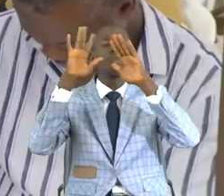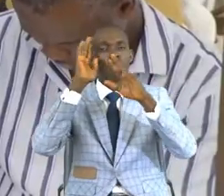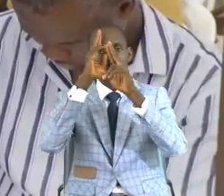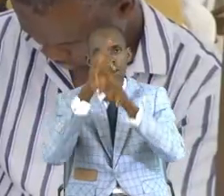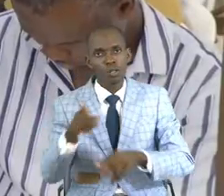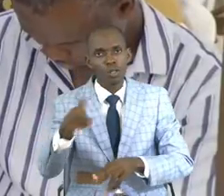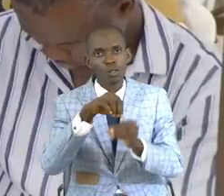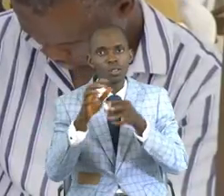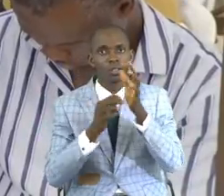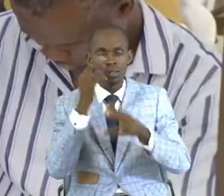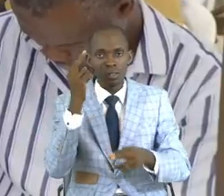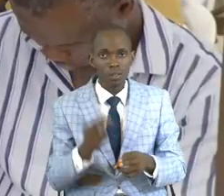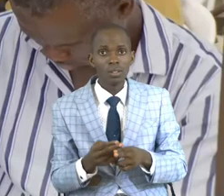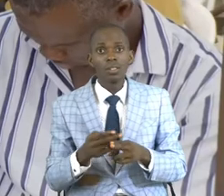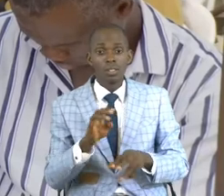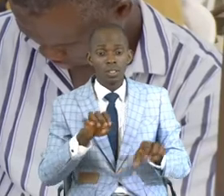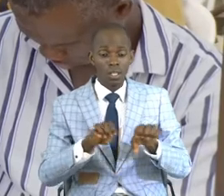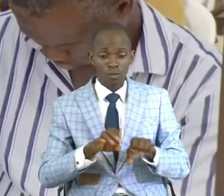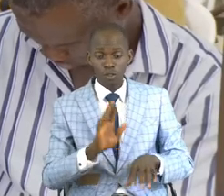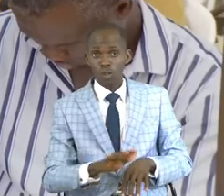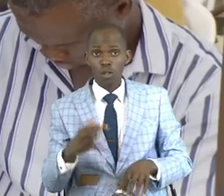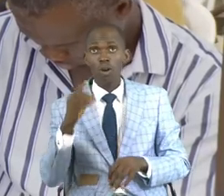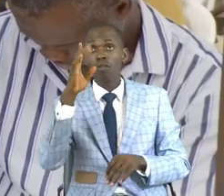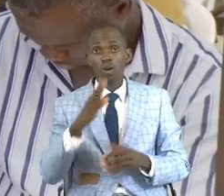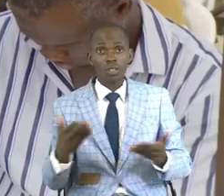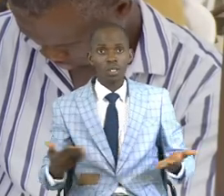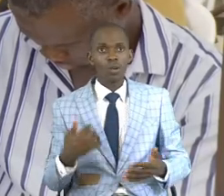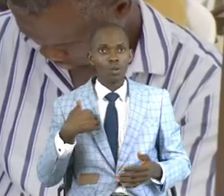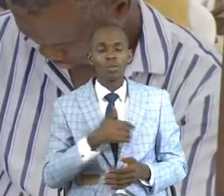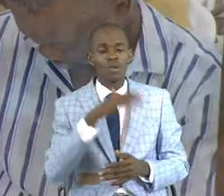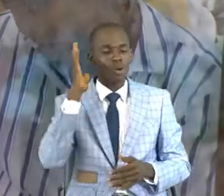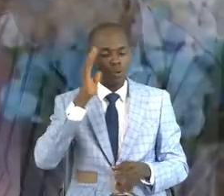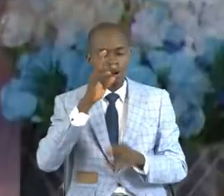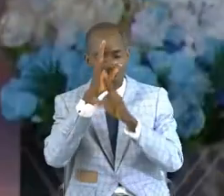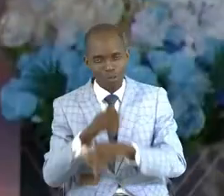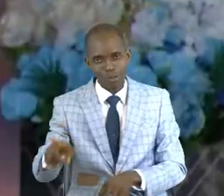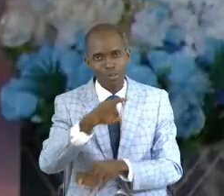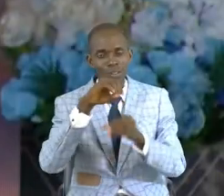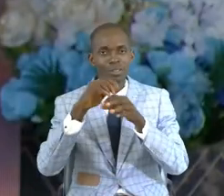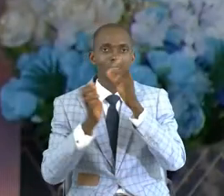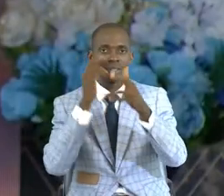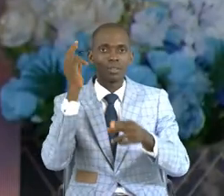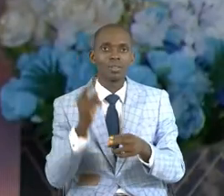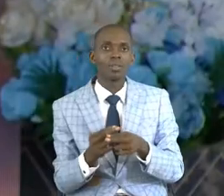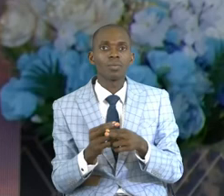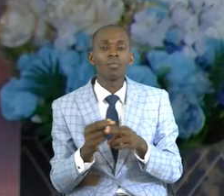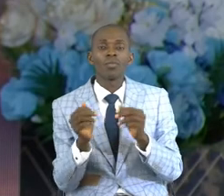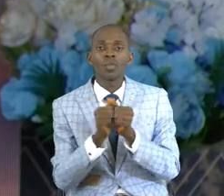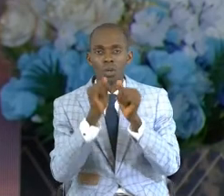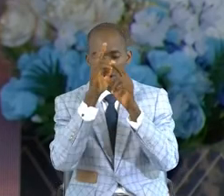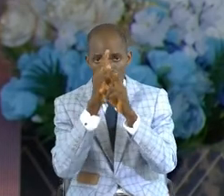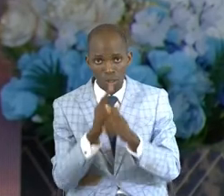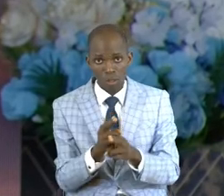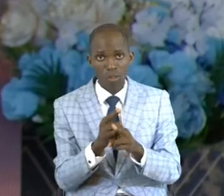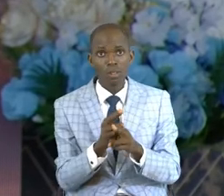even children of God here on earth will honor you in Jesus' name. Yeah. With honor, he'll